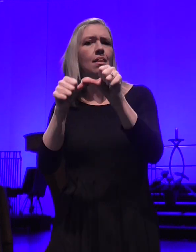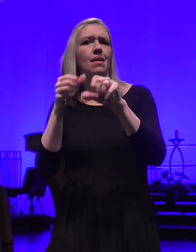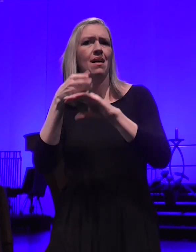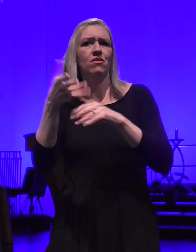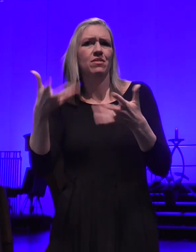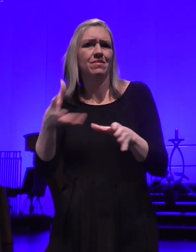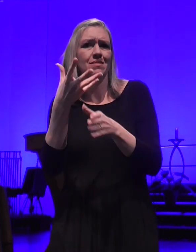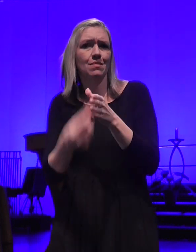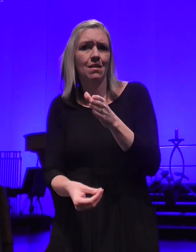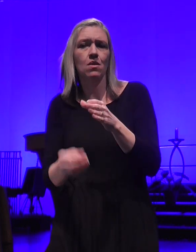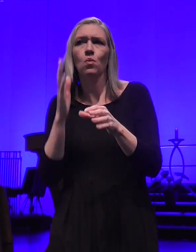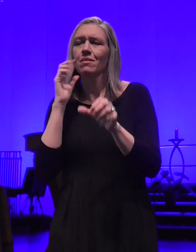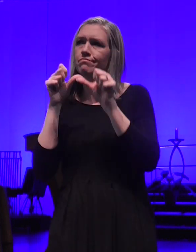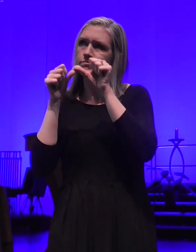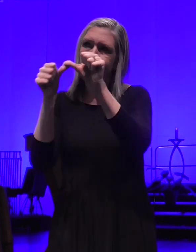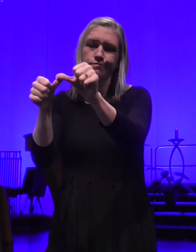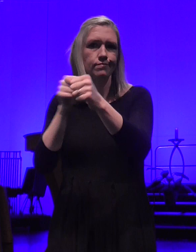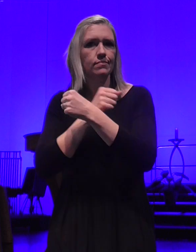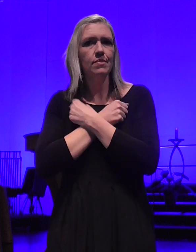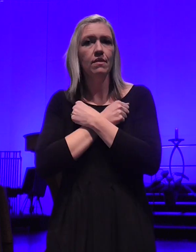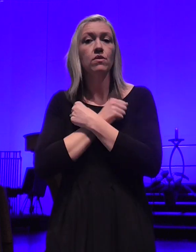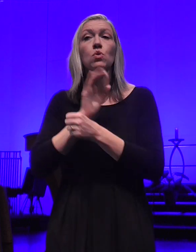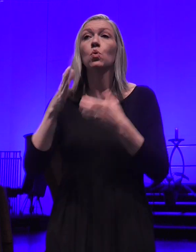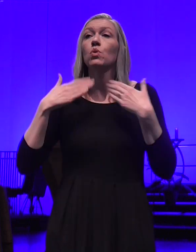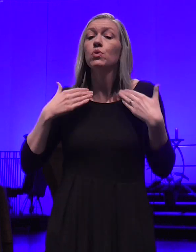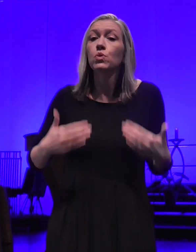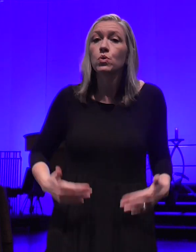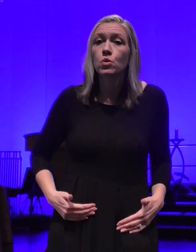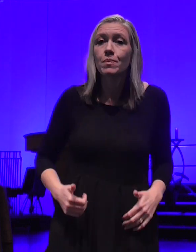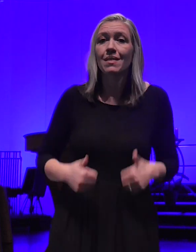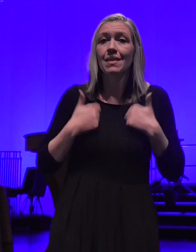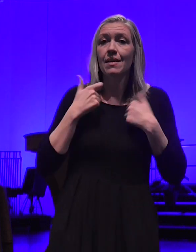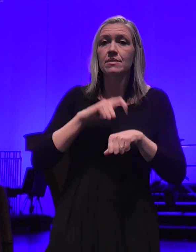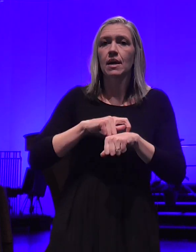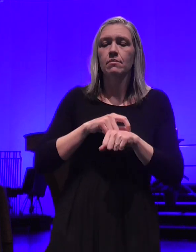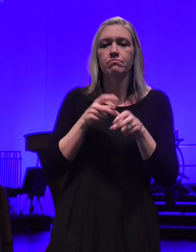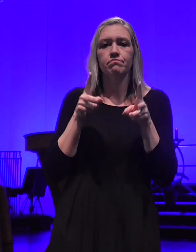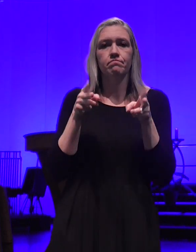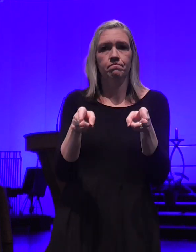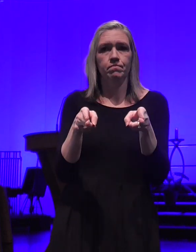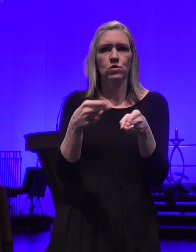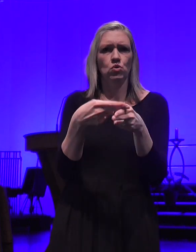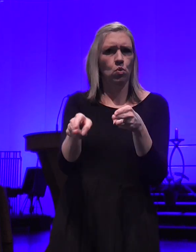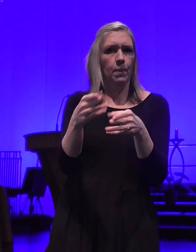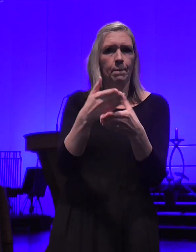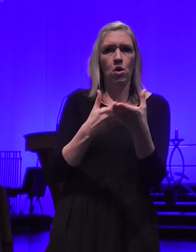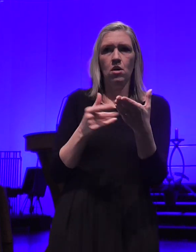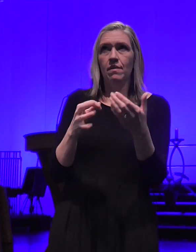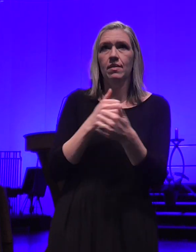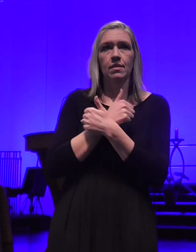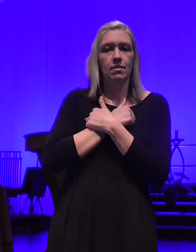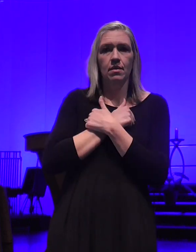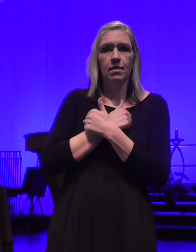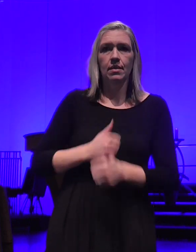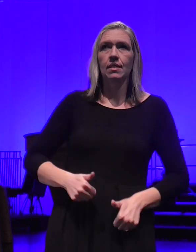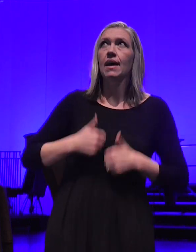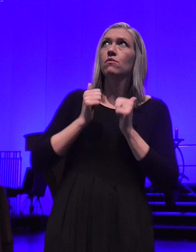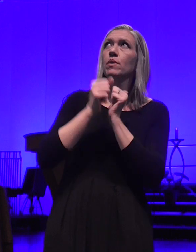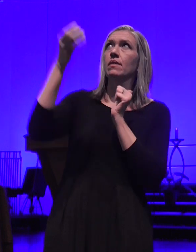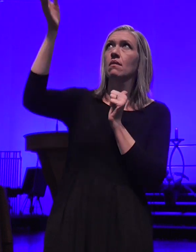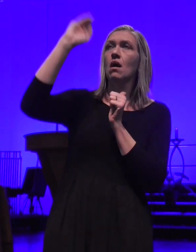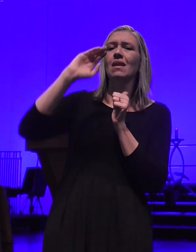Your human lifetime, long or short, is only a part of your total life in God. The length of time doesn't